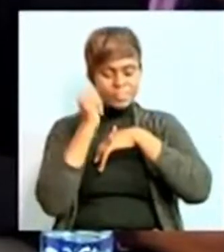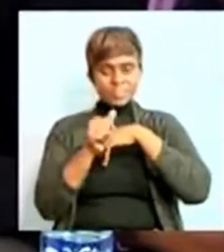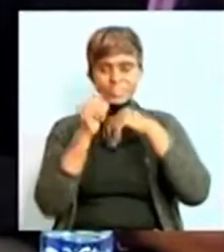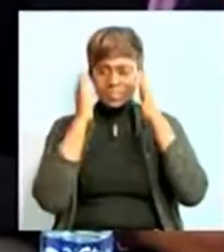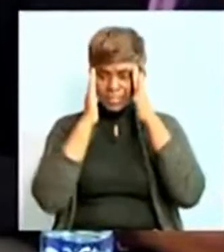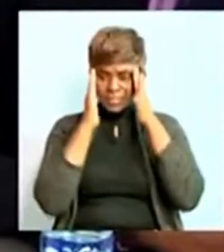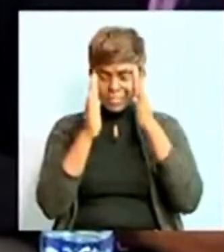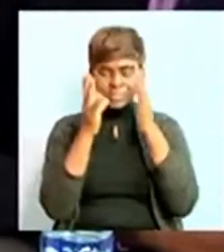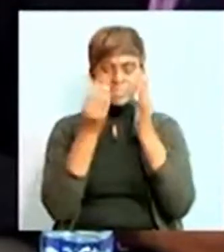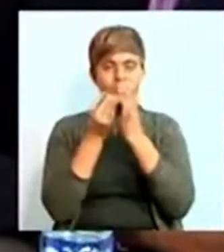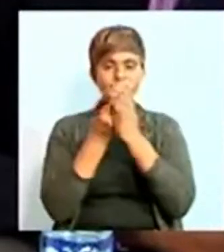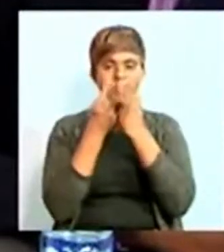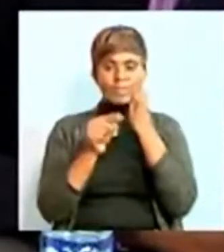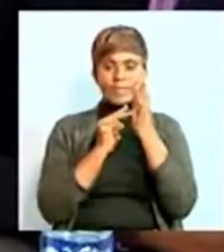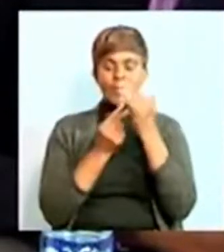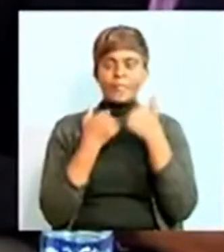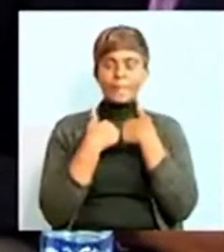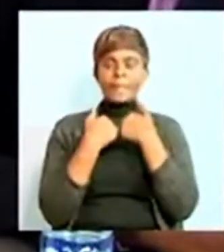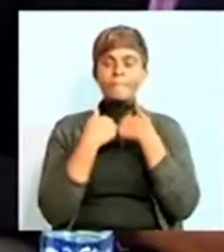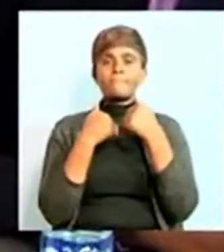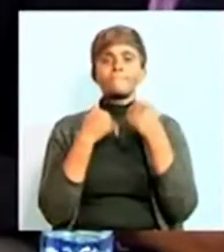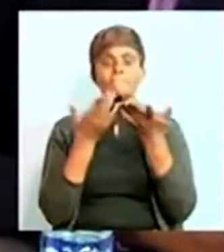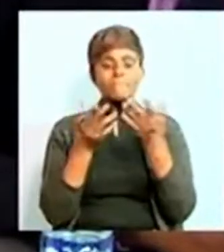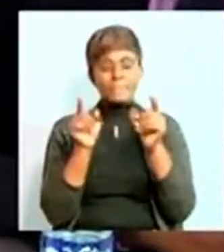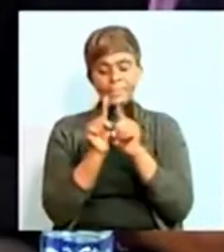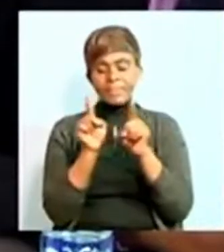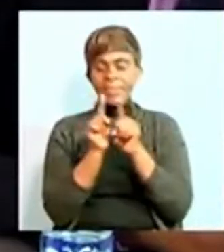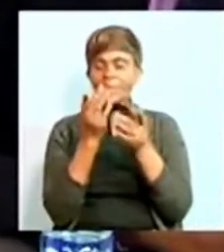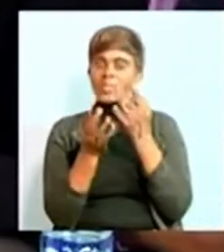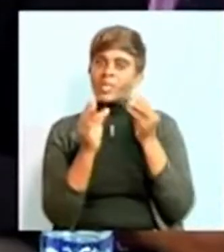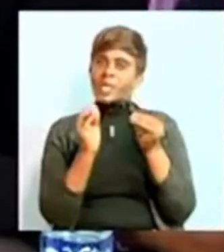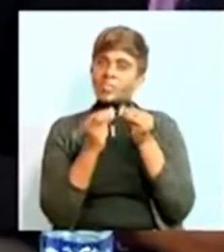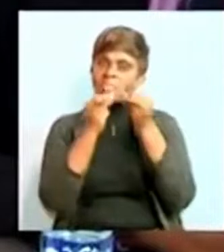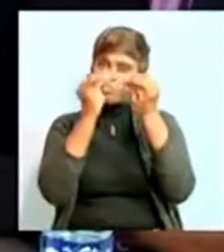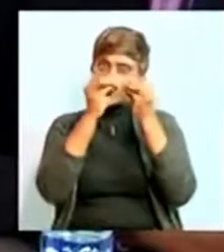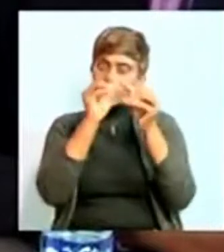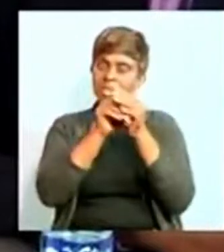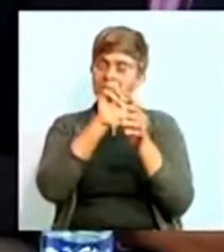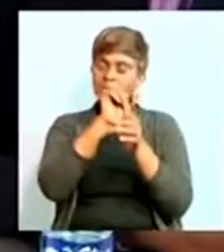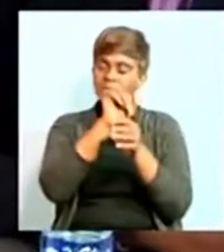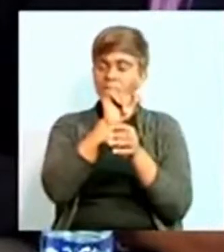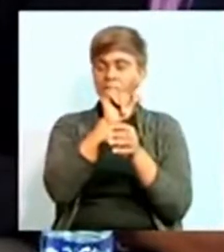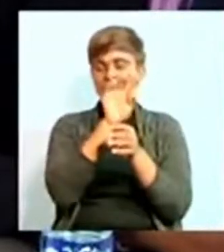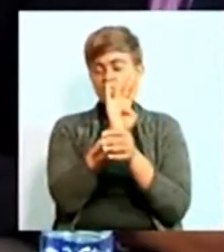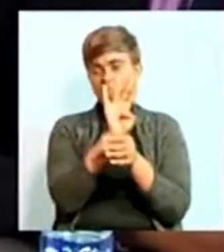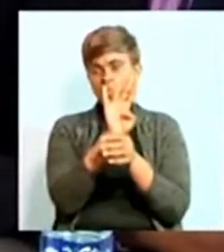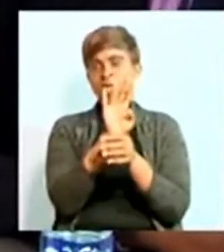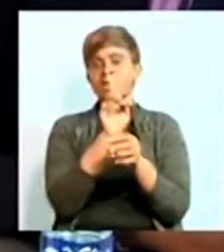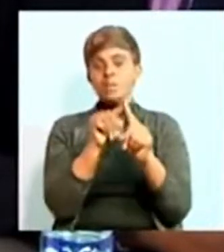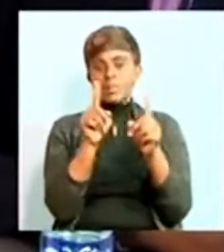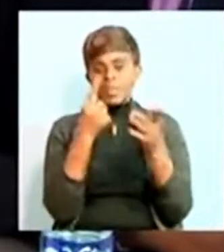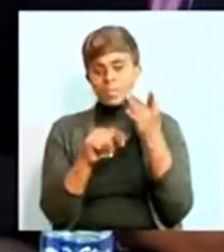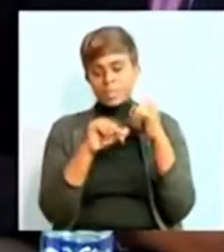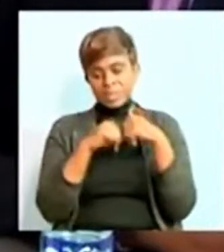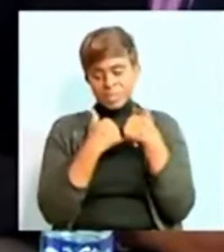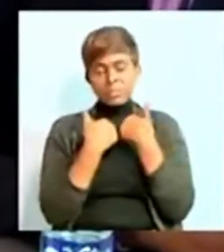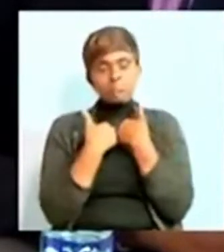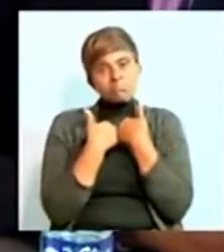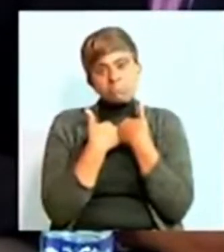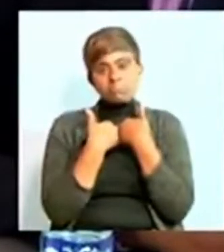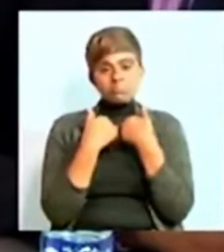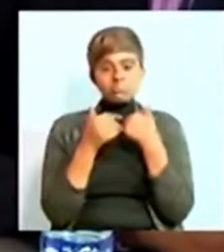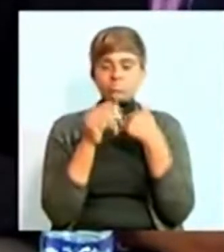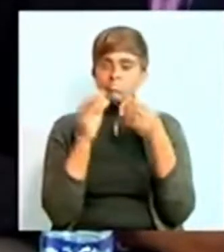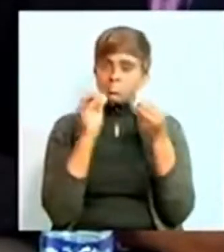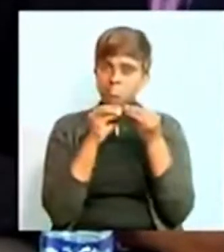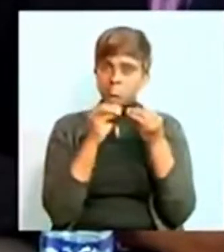forecast revenues that were estimated to come, maybe to accumulate in 2024. But however, we are going an